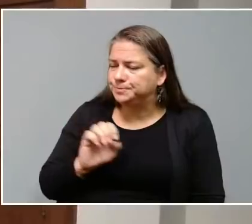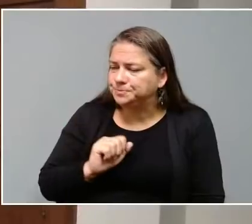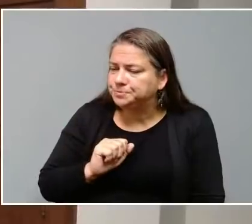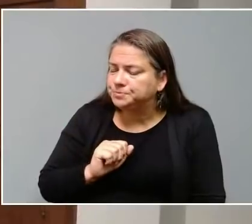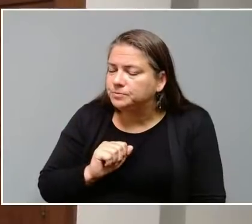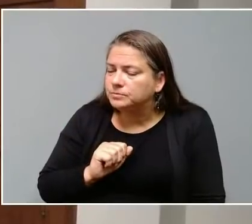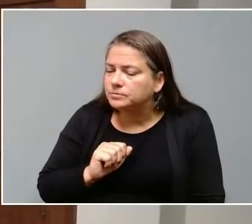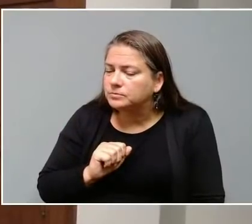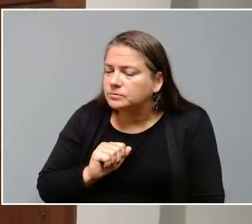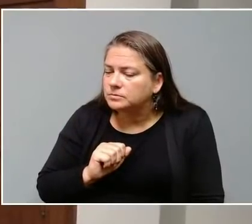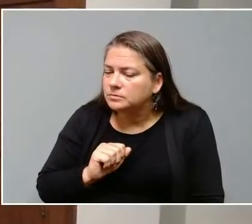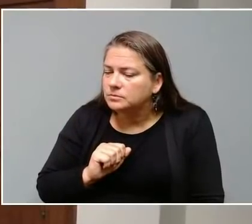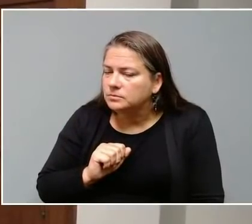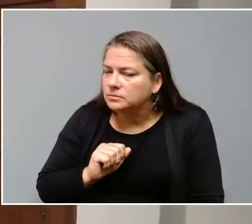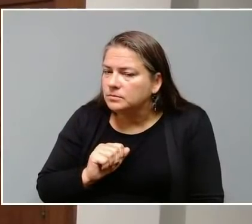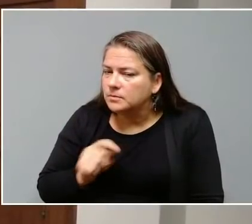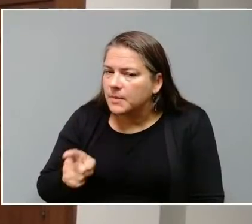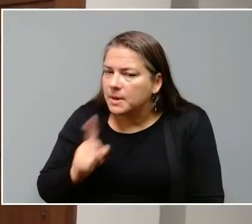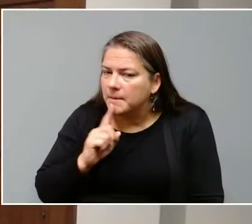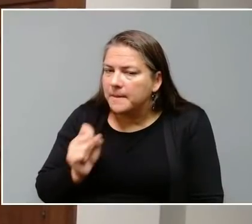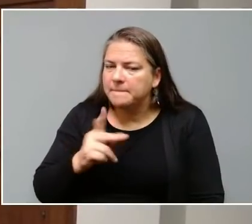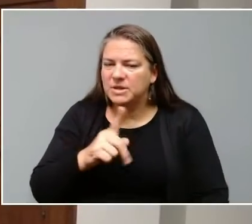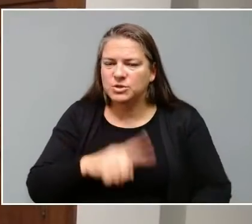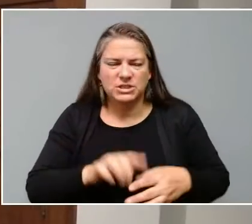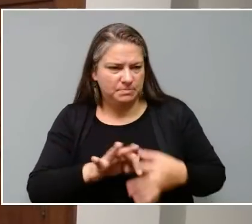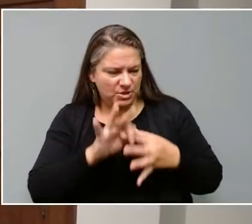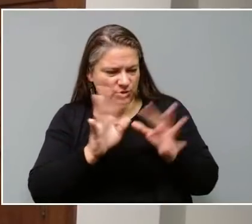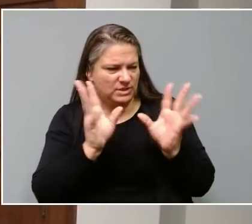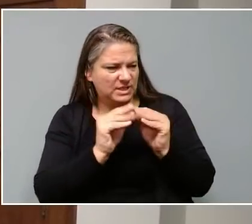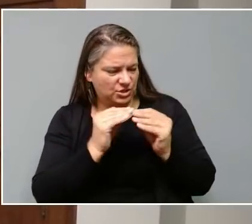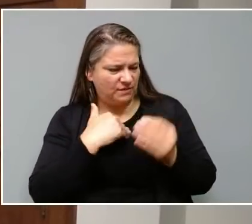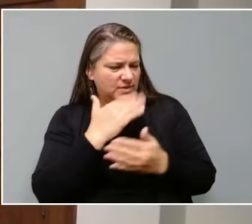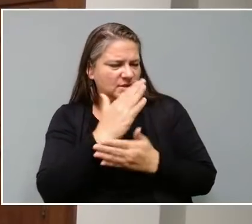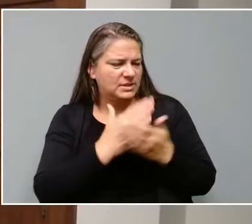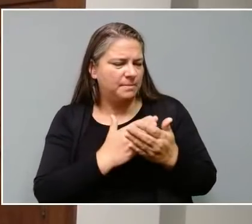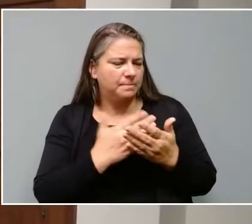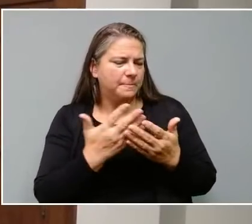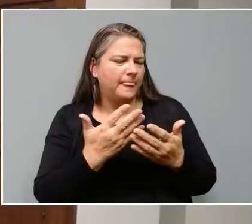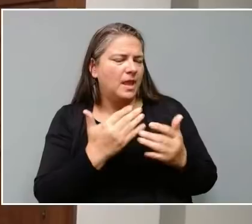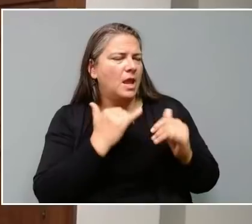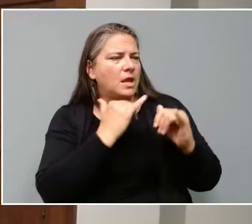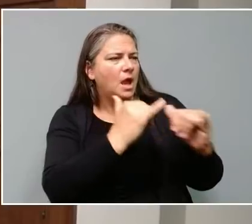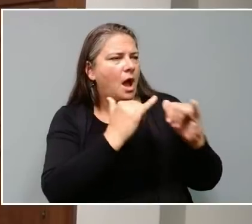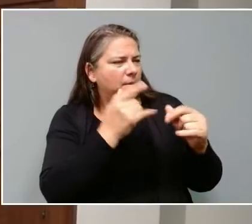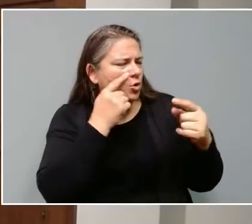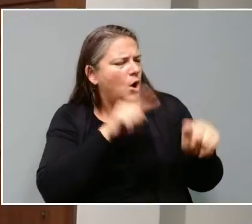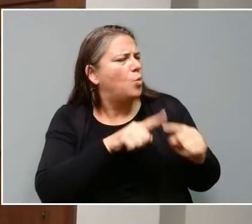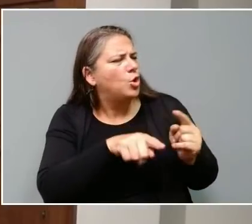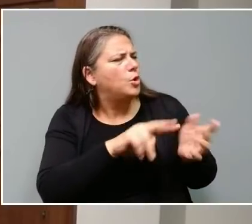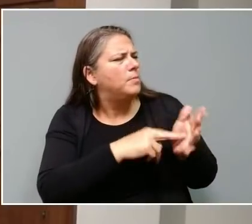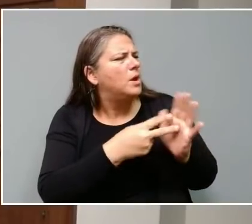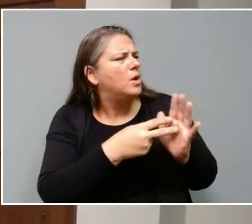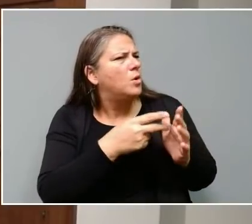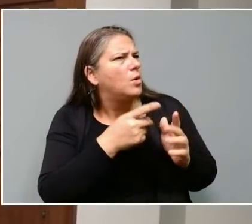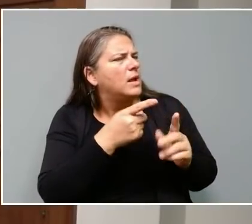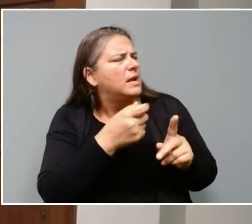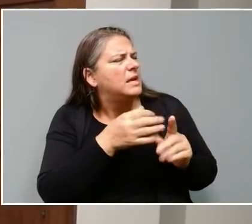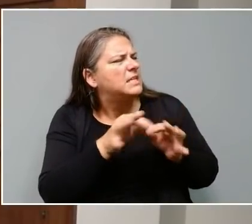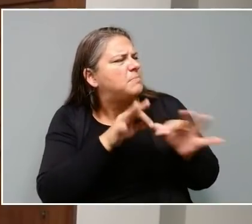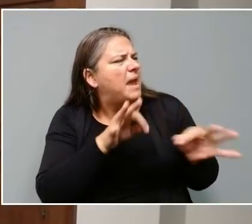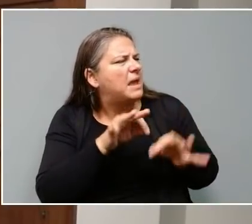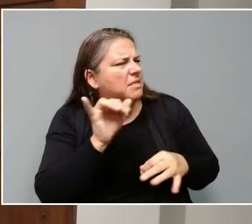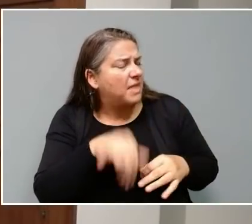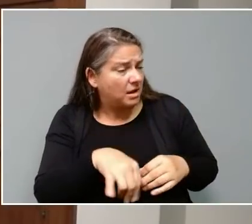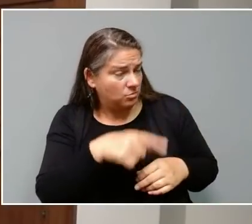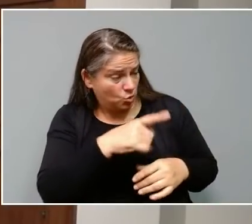special session. I know you talked about there are some areas of common ground. Can you kind of expand on where those areas might be? And are you